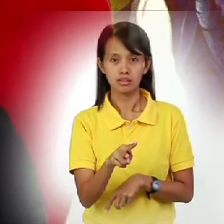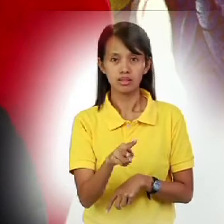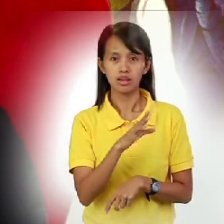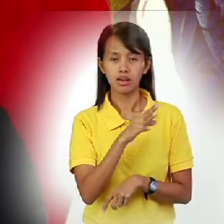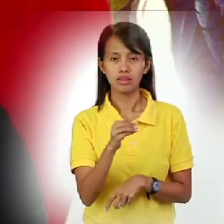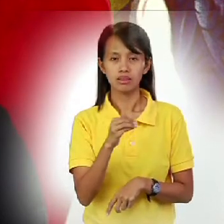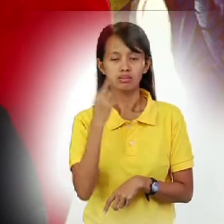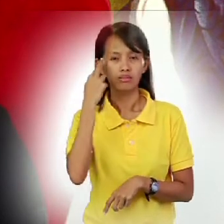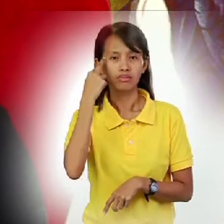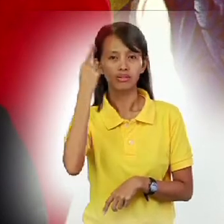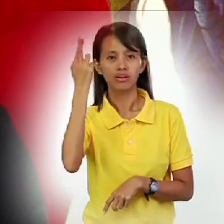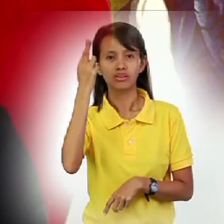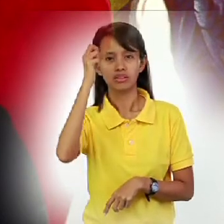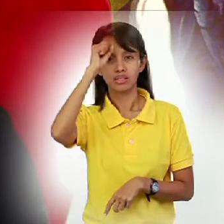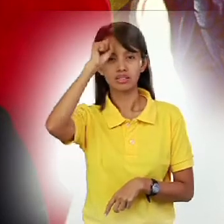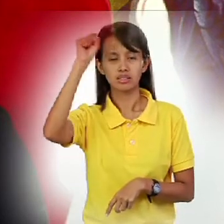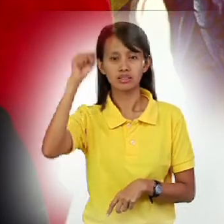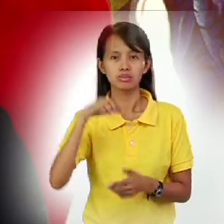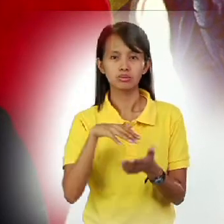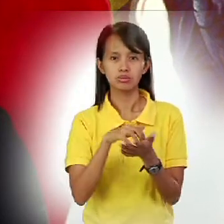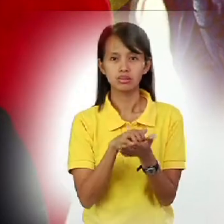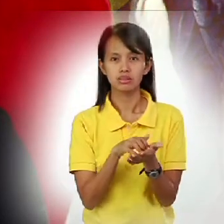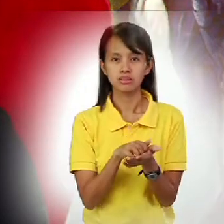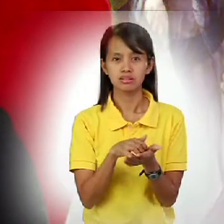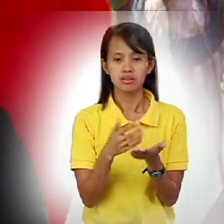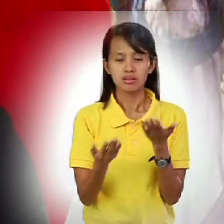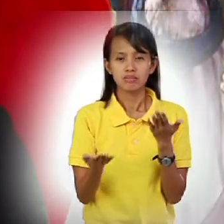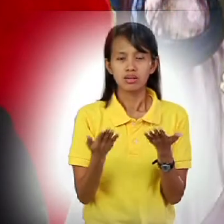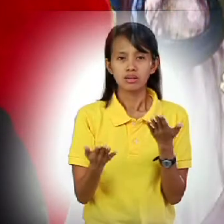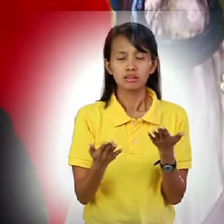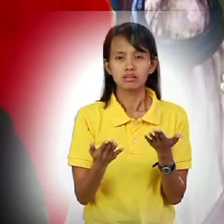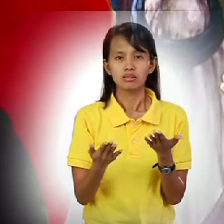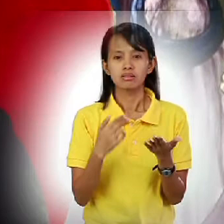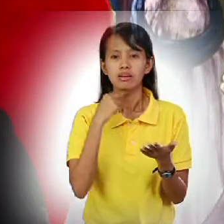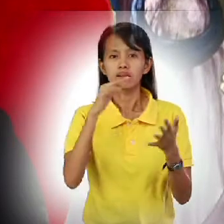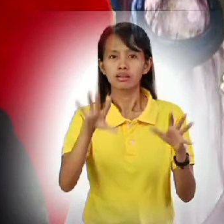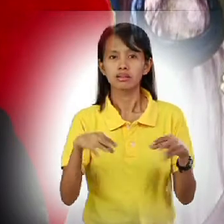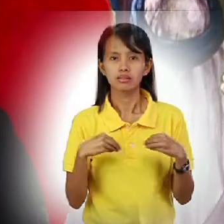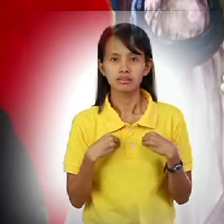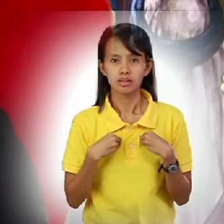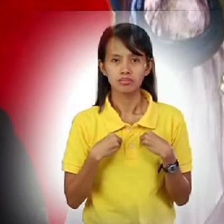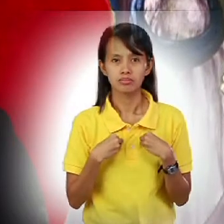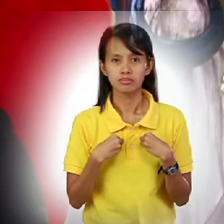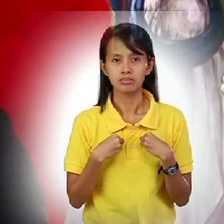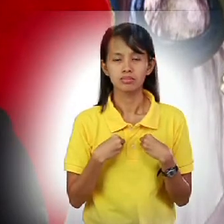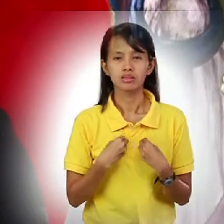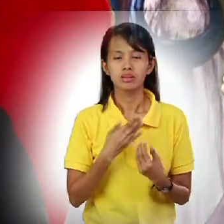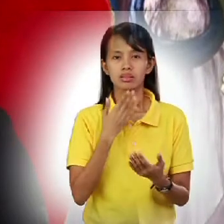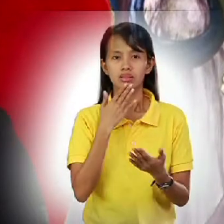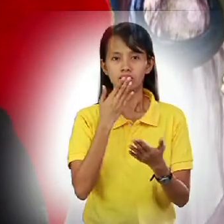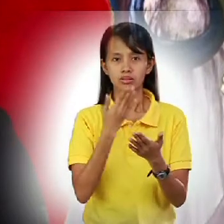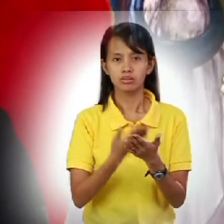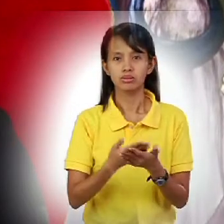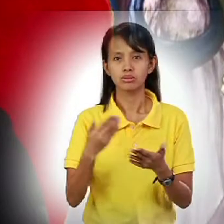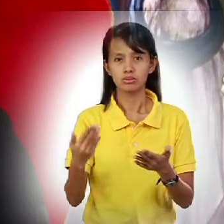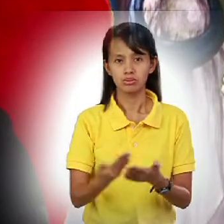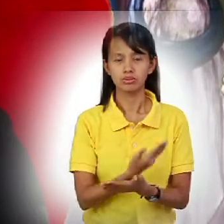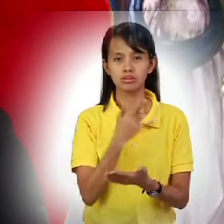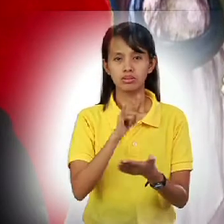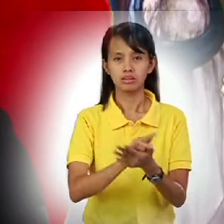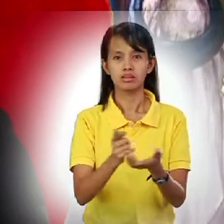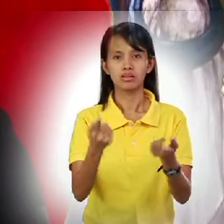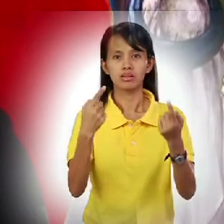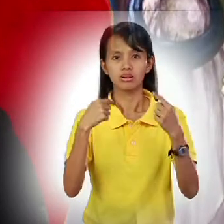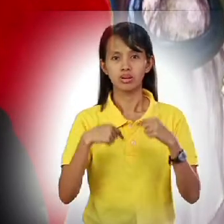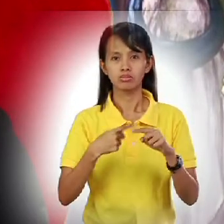him and recognize his weakness, they might not accept the good news